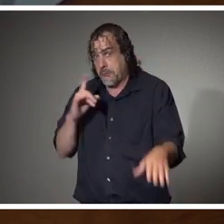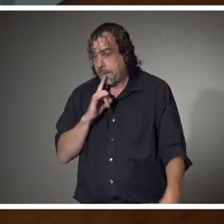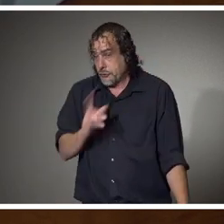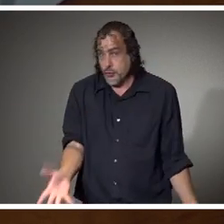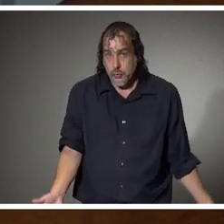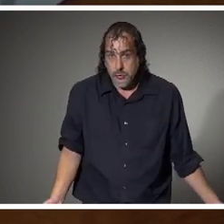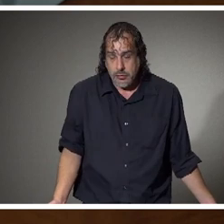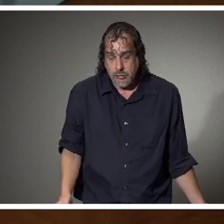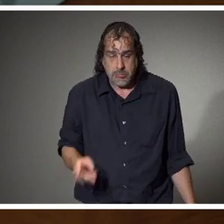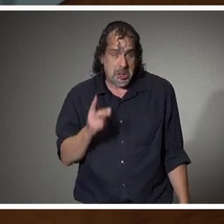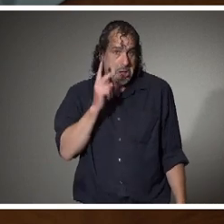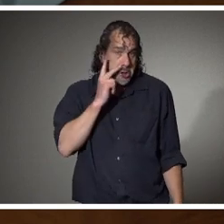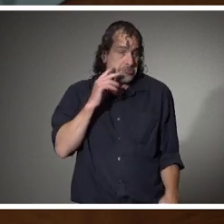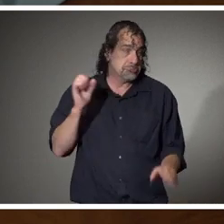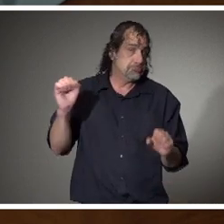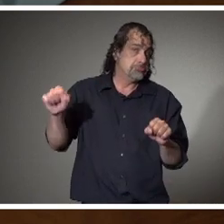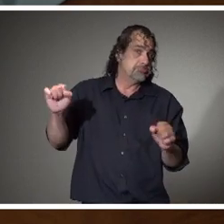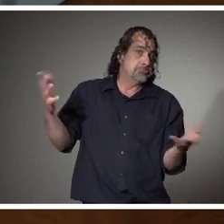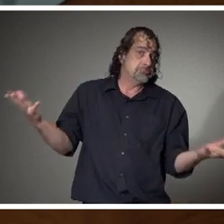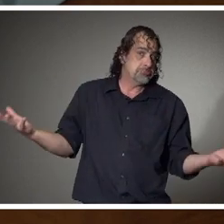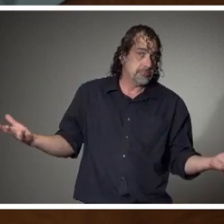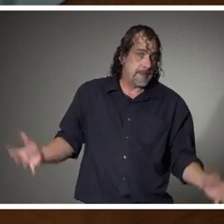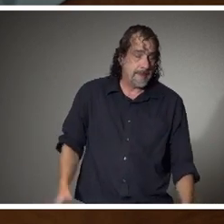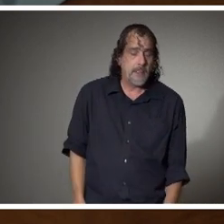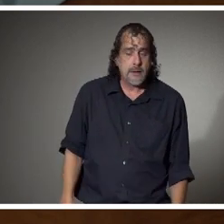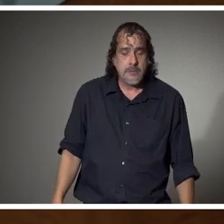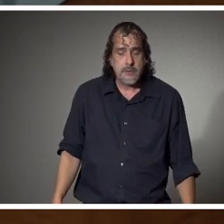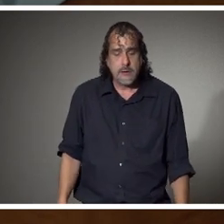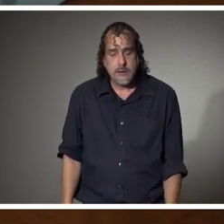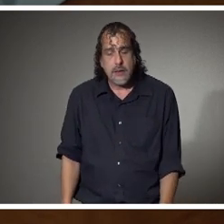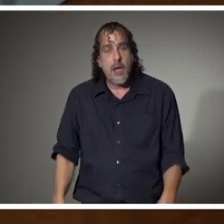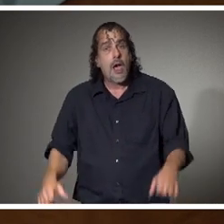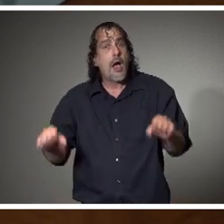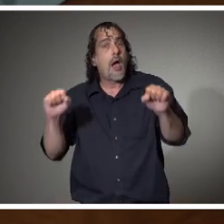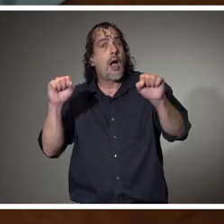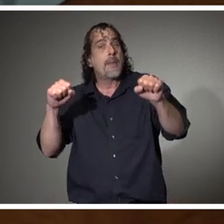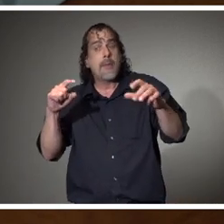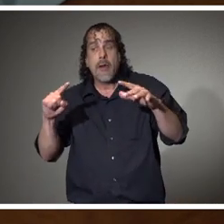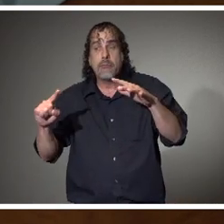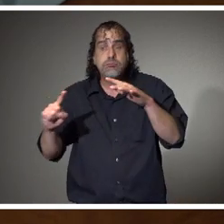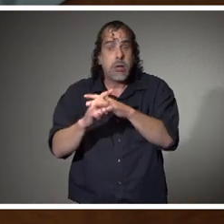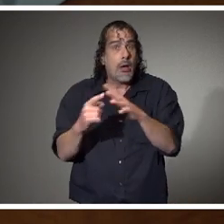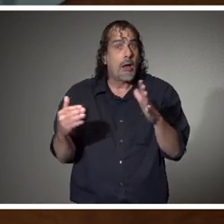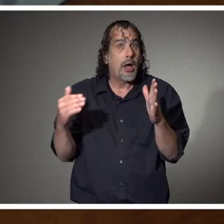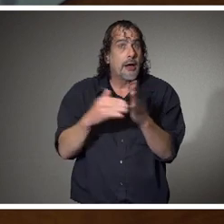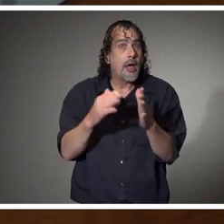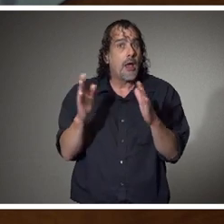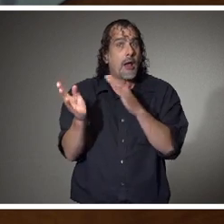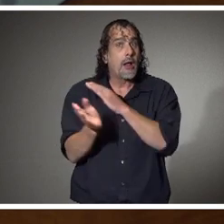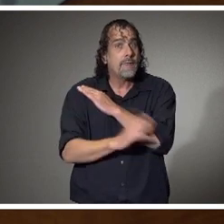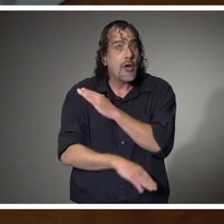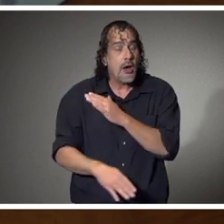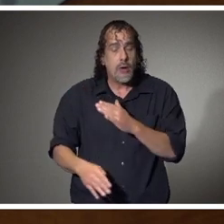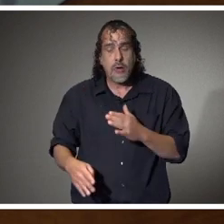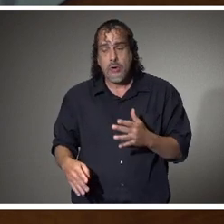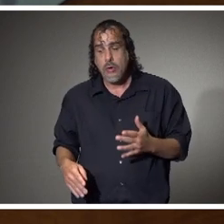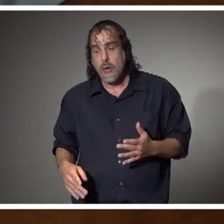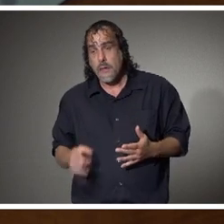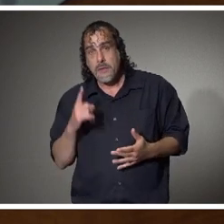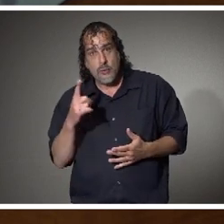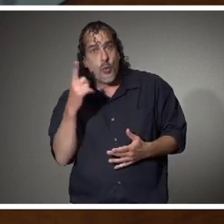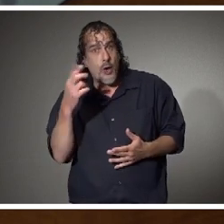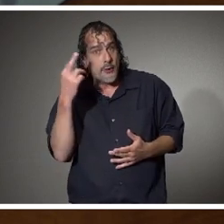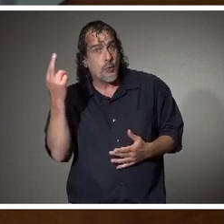certainly seems like a real possibility. I will tell you that the possibility of it coming back in the fall is also one of the reasons